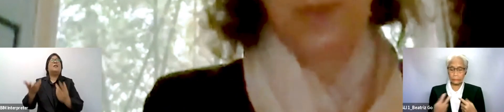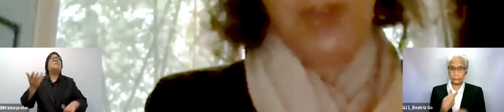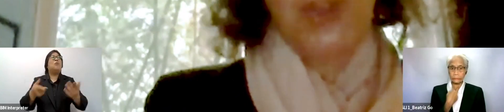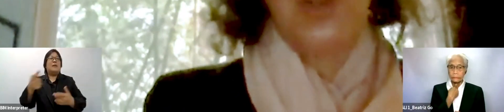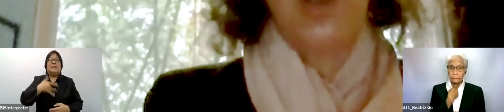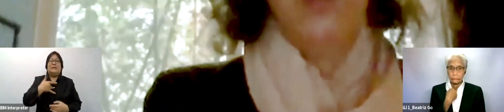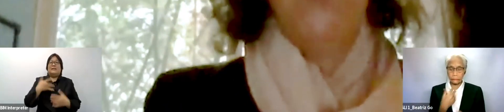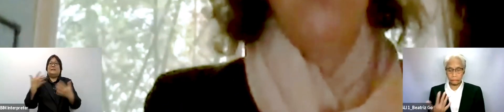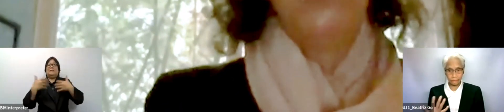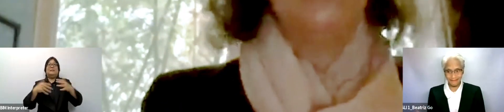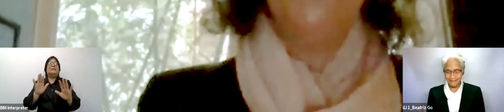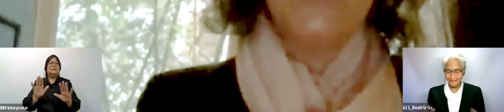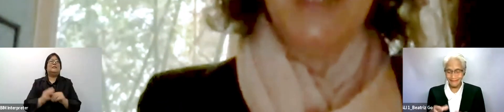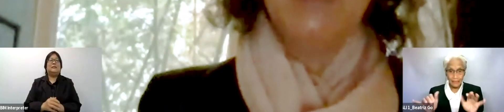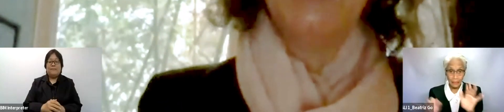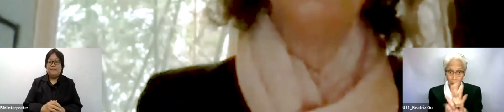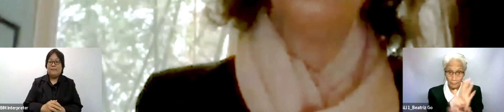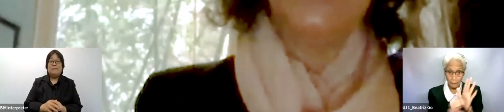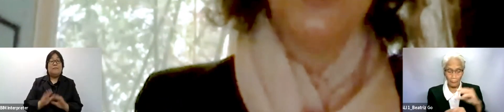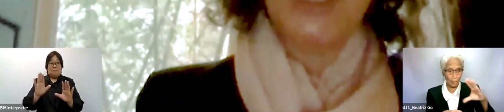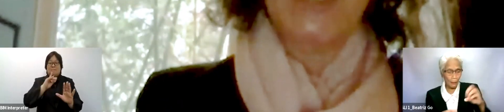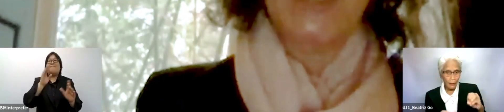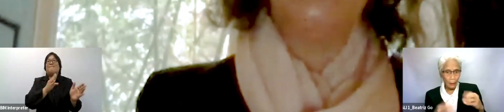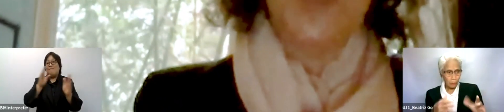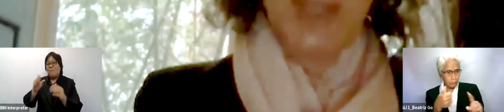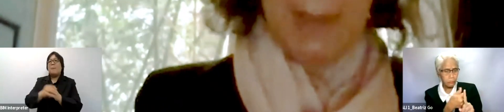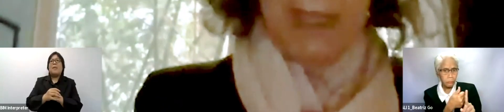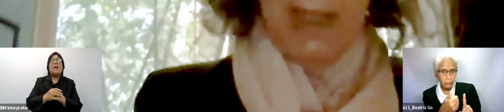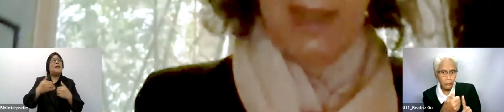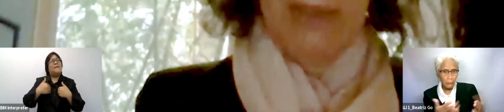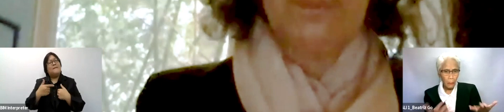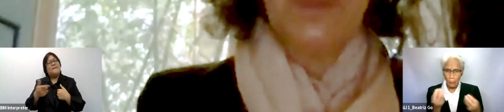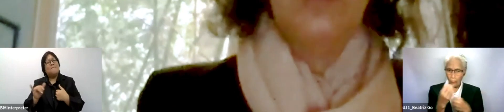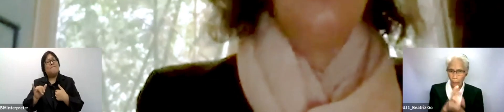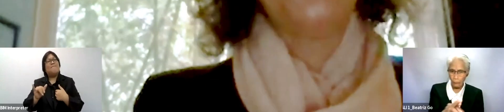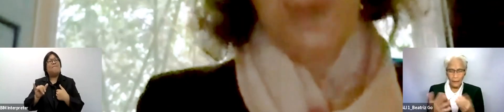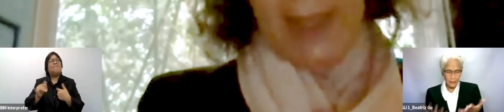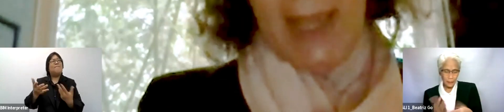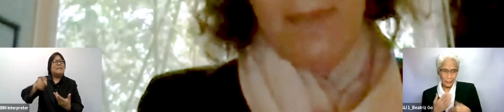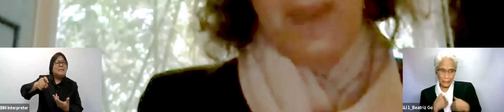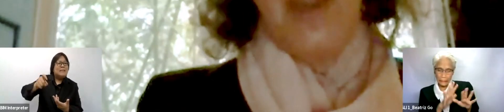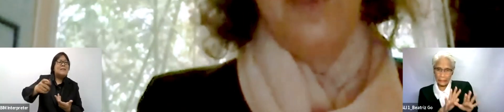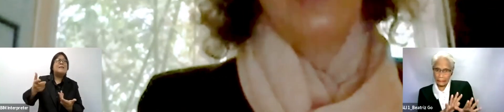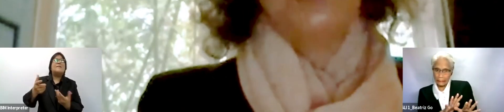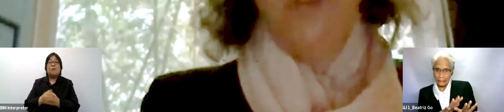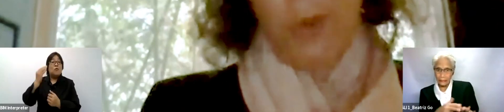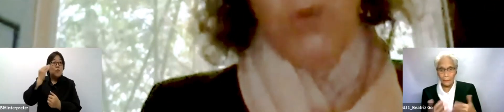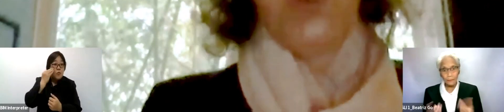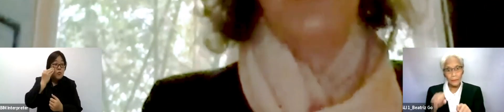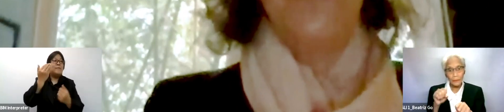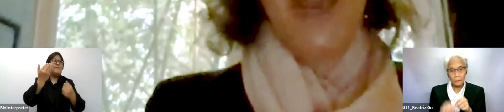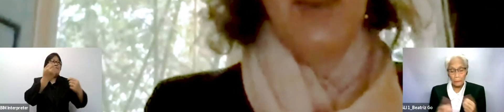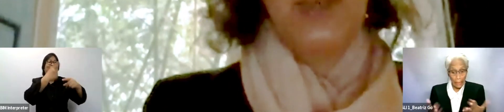into consideration while investigating, questioning, and cross-examining. Thirdly, there is